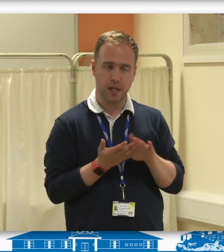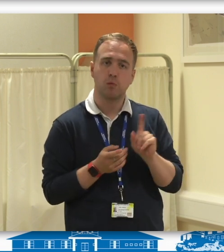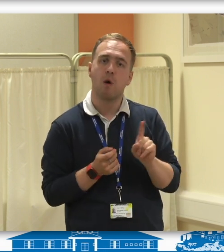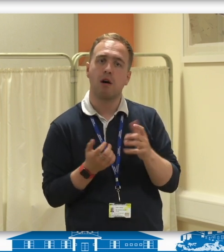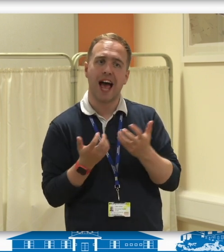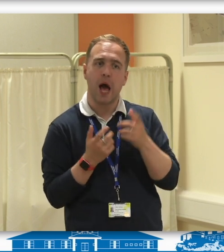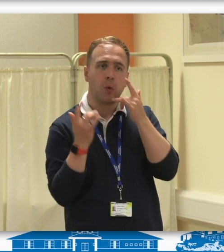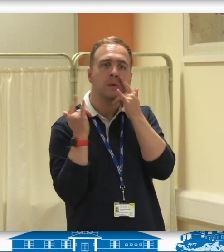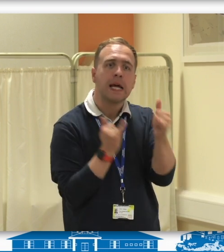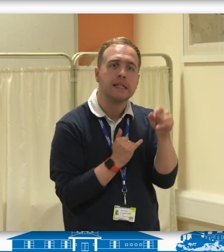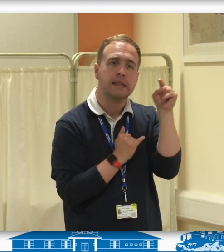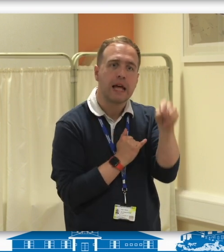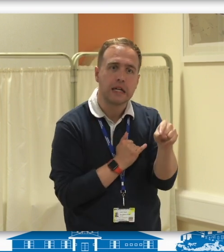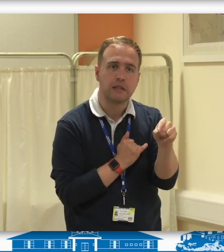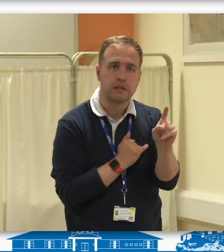it?